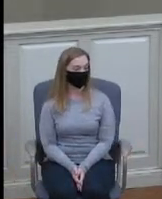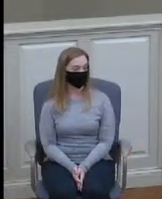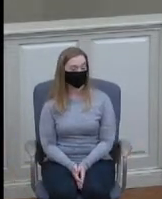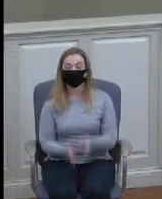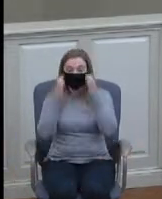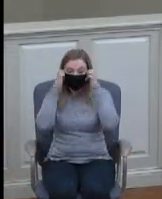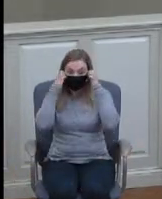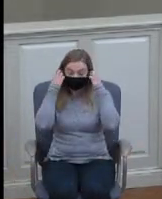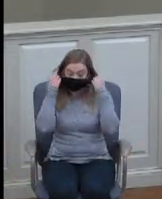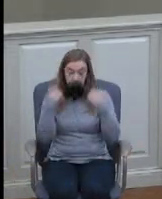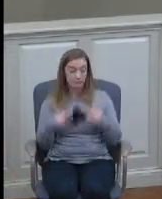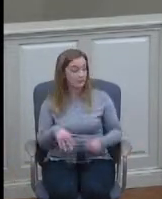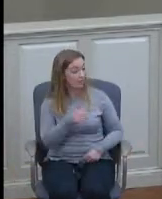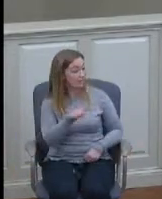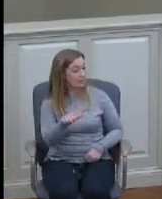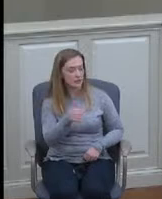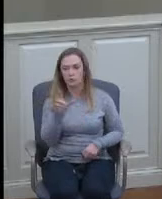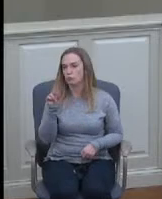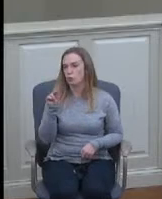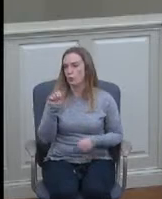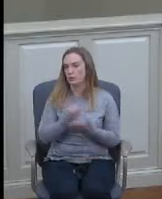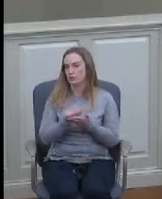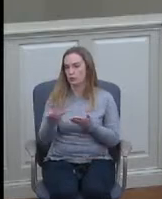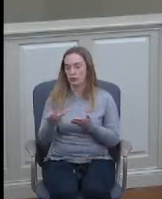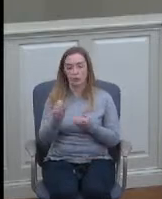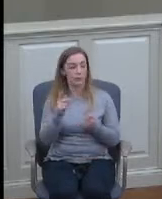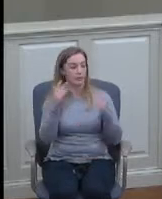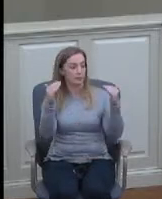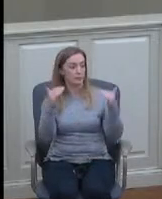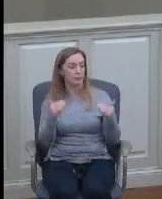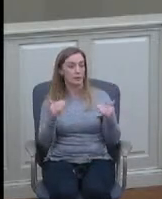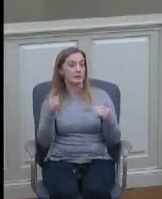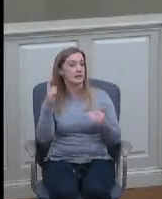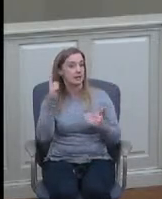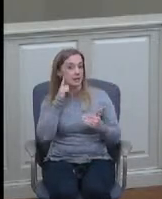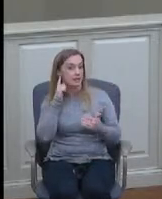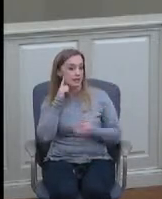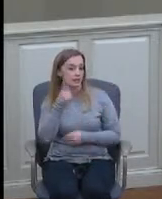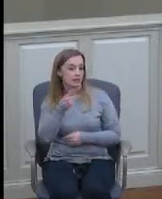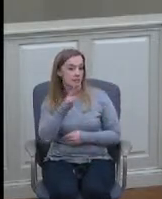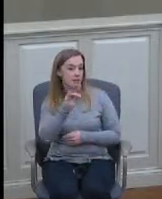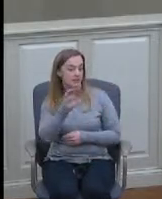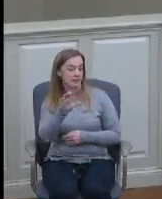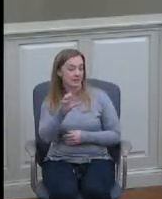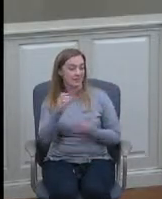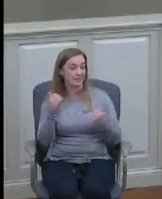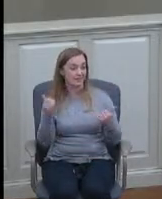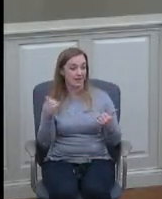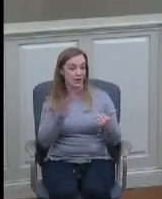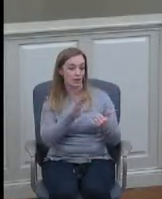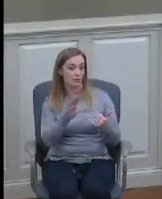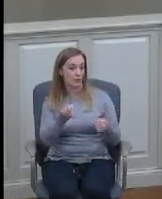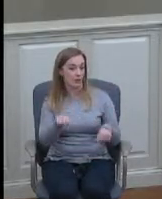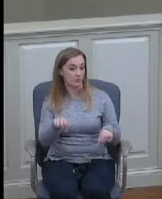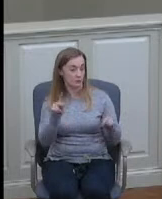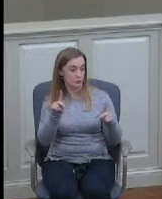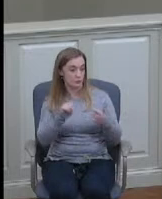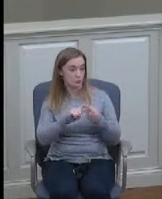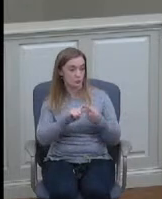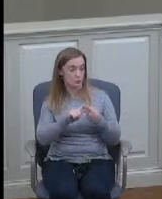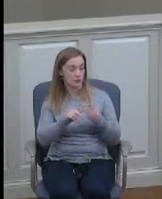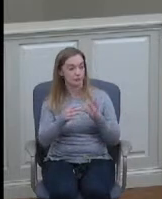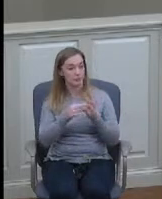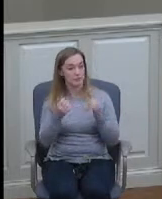Anything else, sir? No, sir, that's all I have. Thank you. Then we'll move right on into hear the public, and this is the public's opportunity to bring up